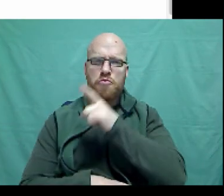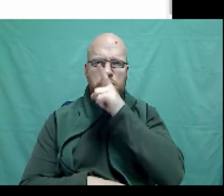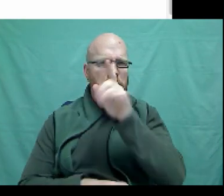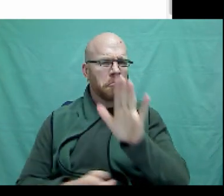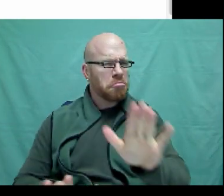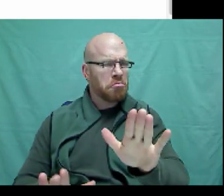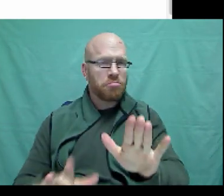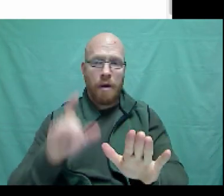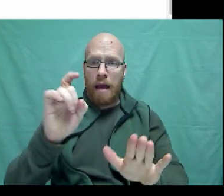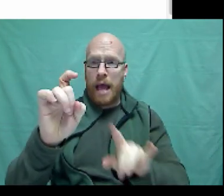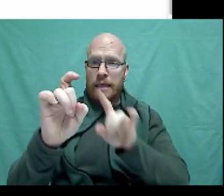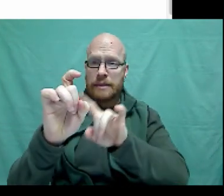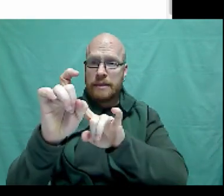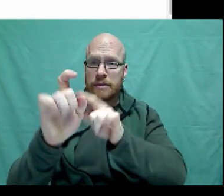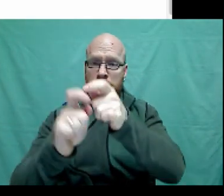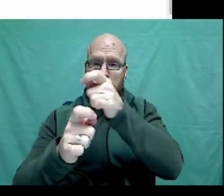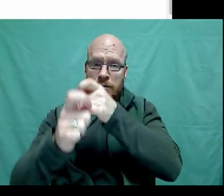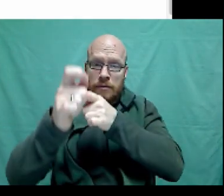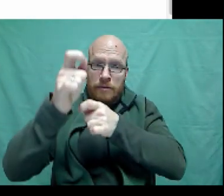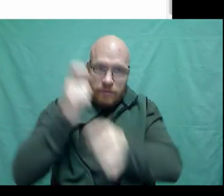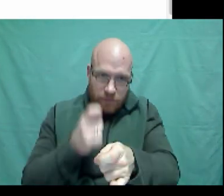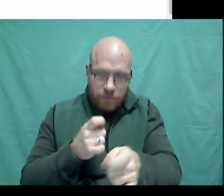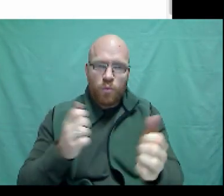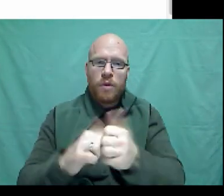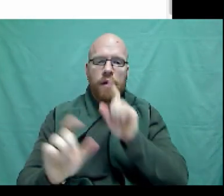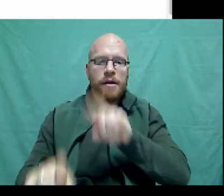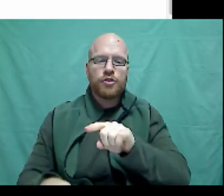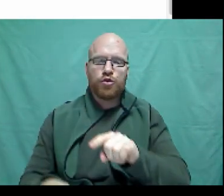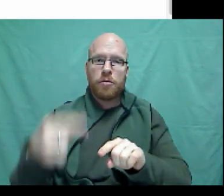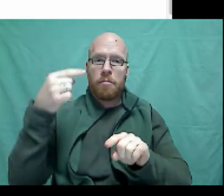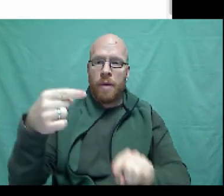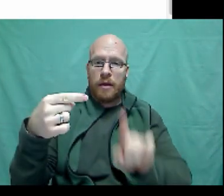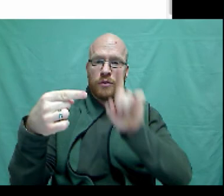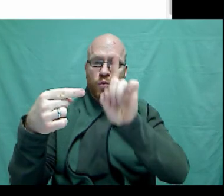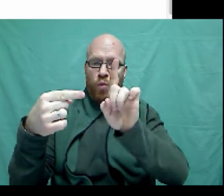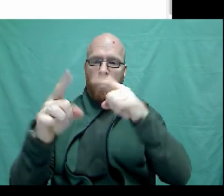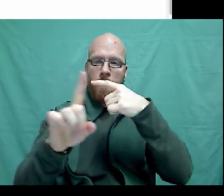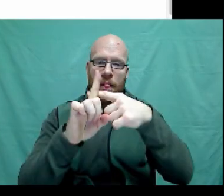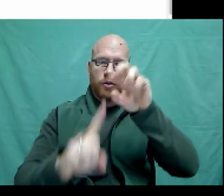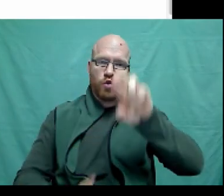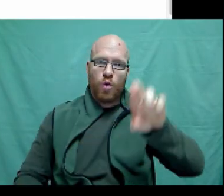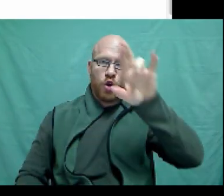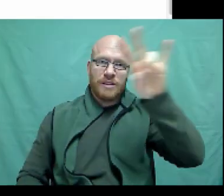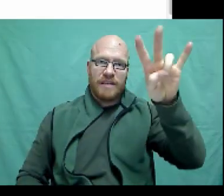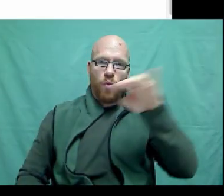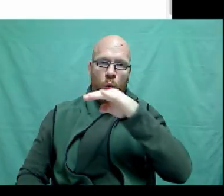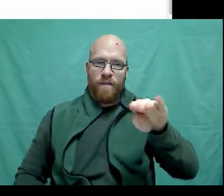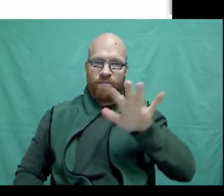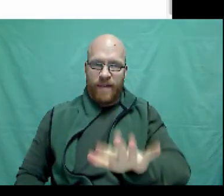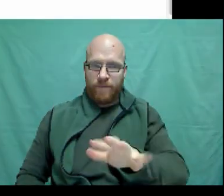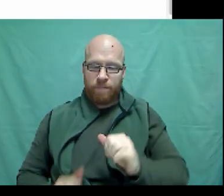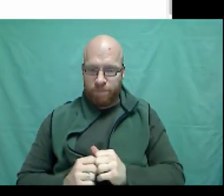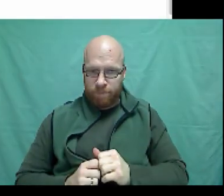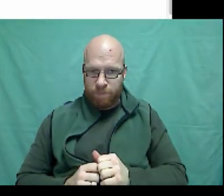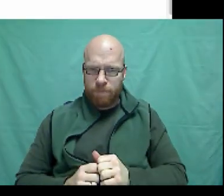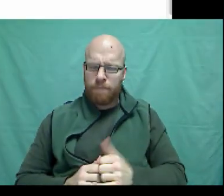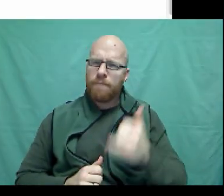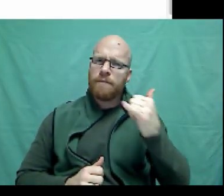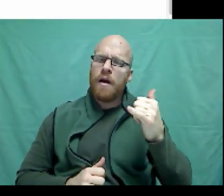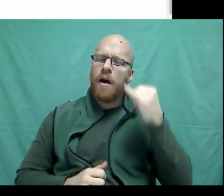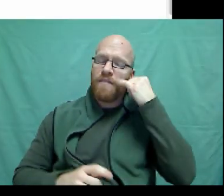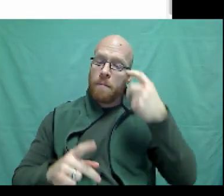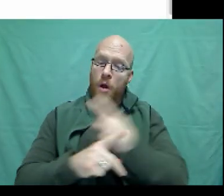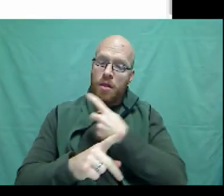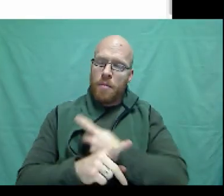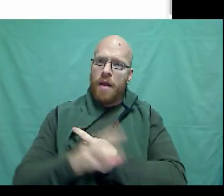Okay. It may look complex, but really it's not very complex. We're going to substitute the answer in for x, minus 1 plus the square root of